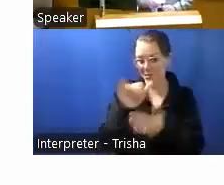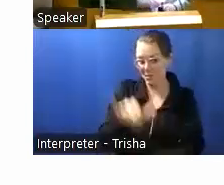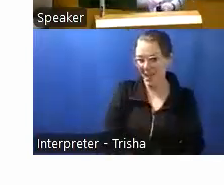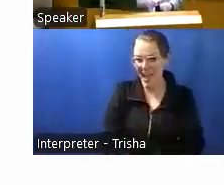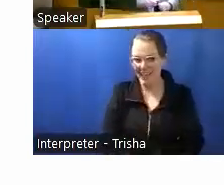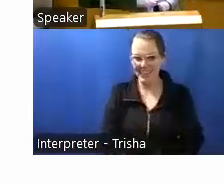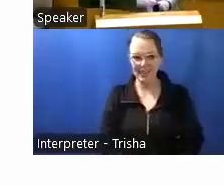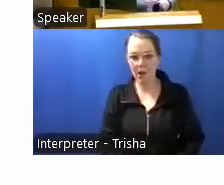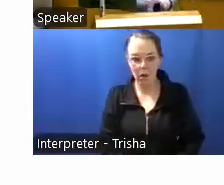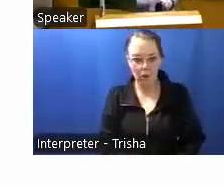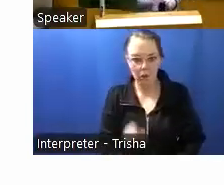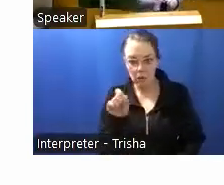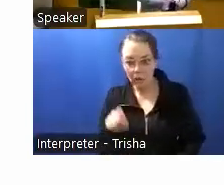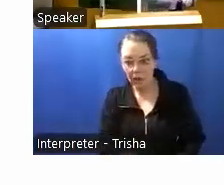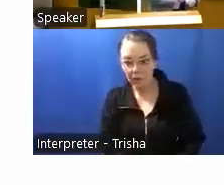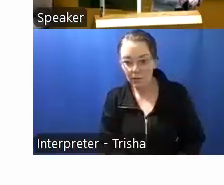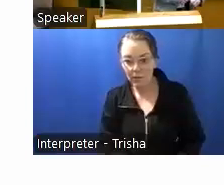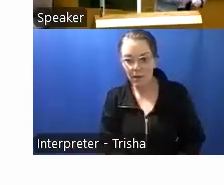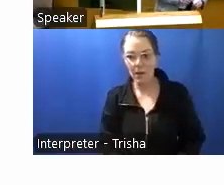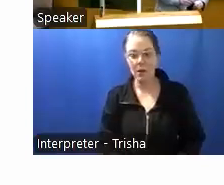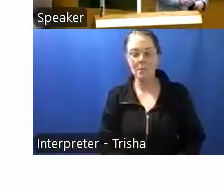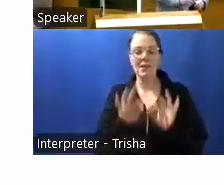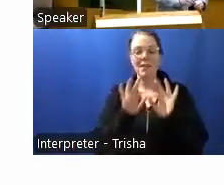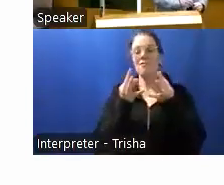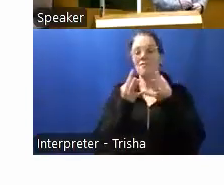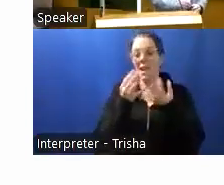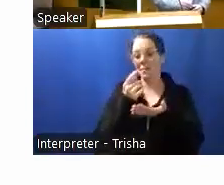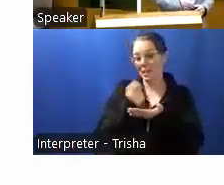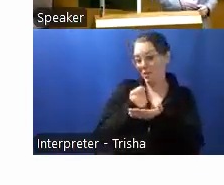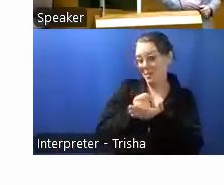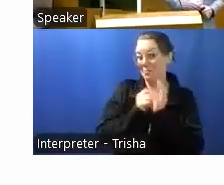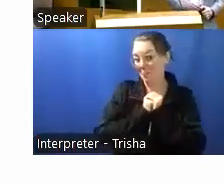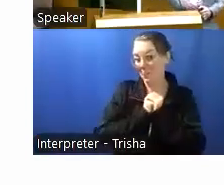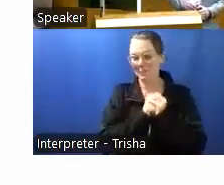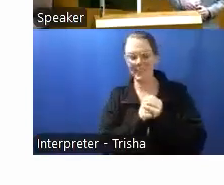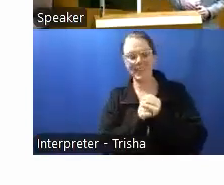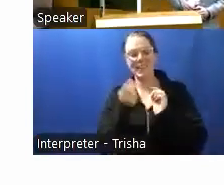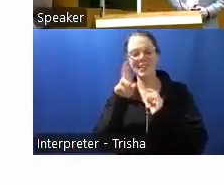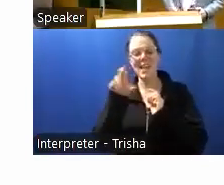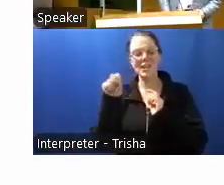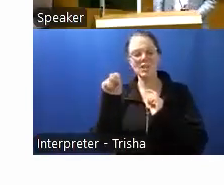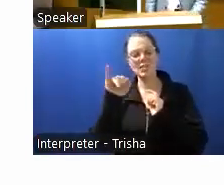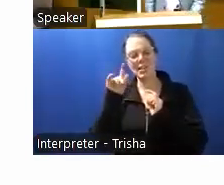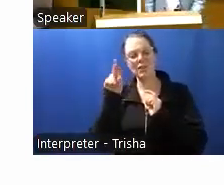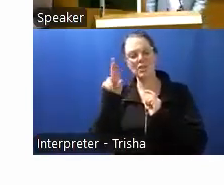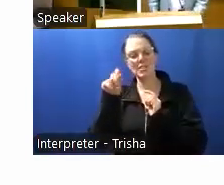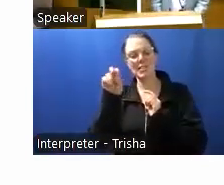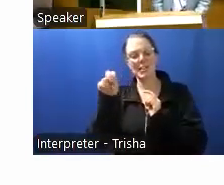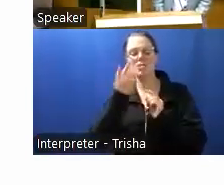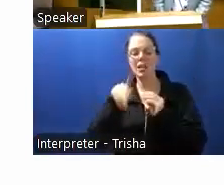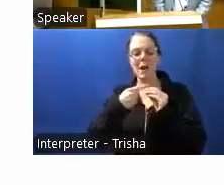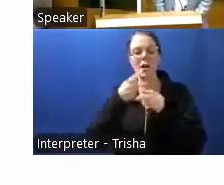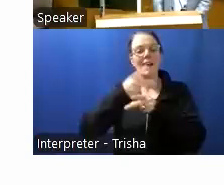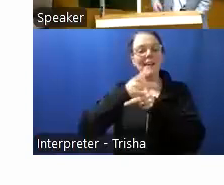you could do it. I did it. Family treatment. So Dr. Silverstein talked a lot about caregivers sort of